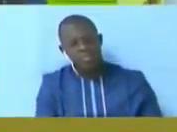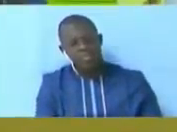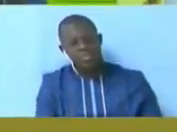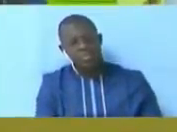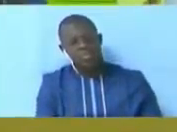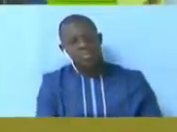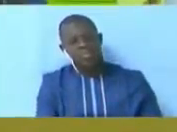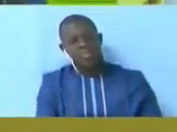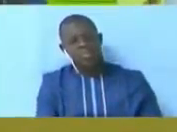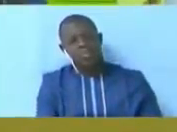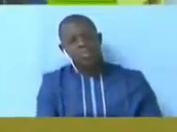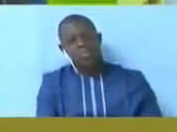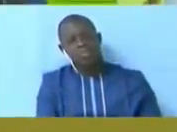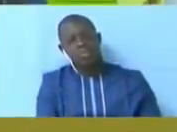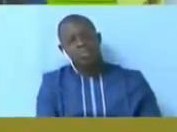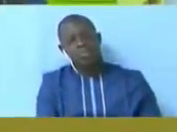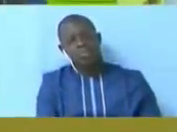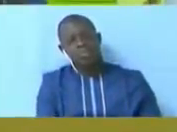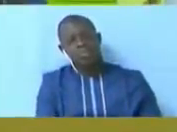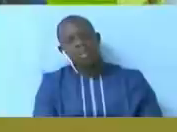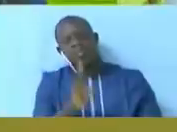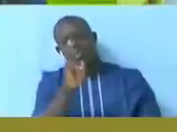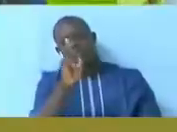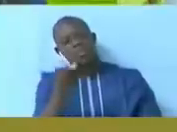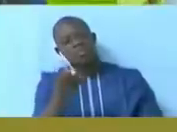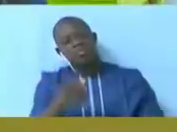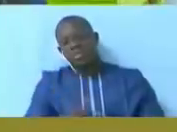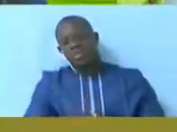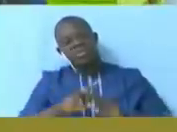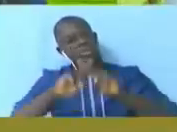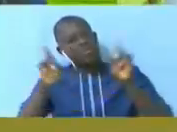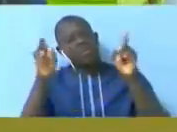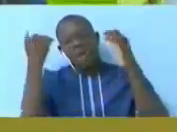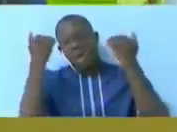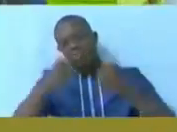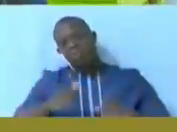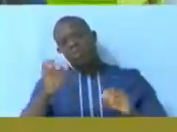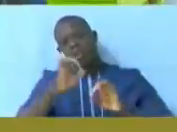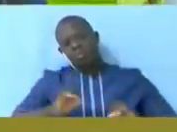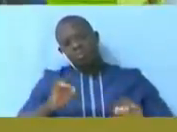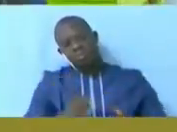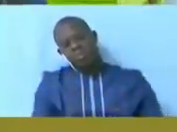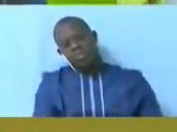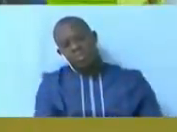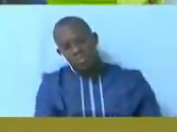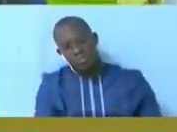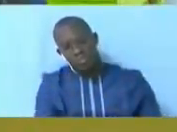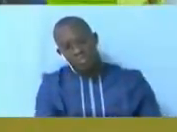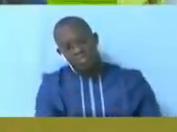inquiry. But I'm equally disappointed. And